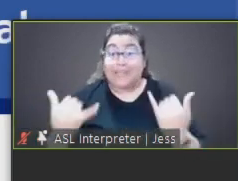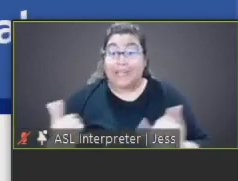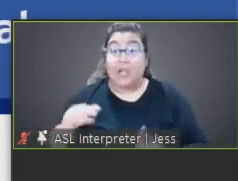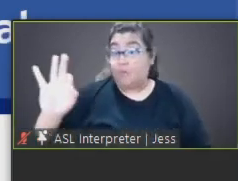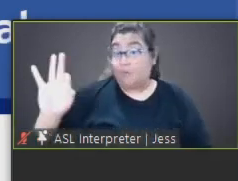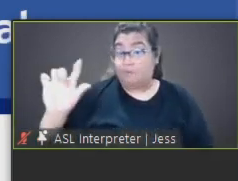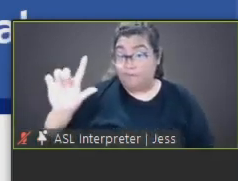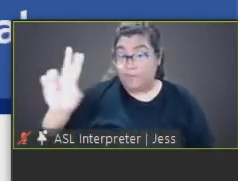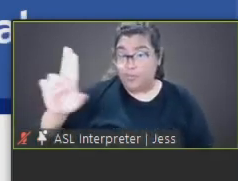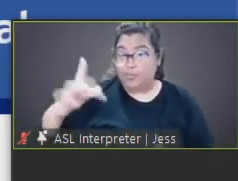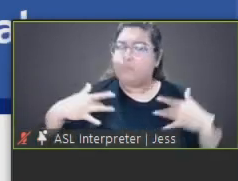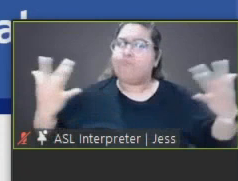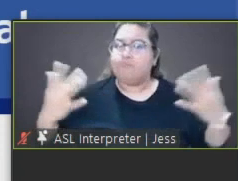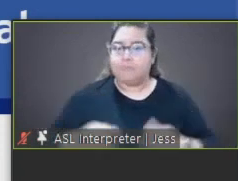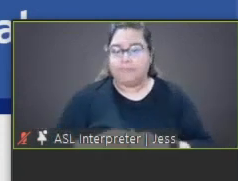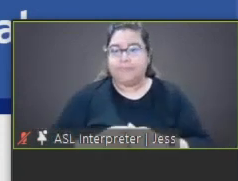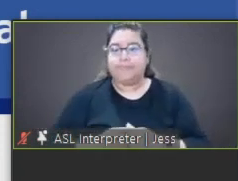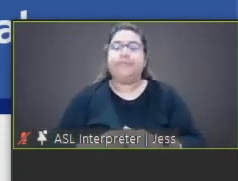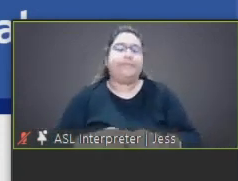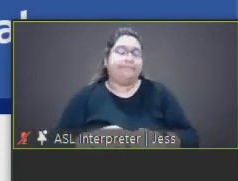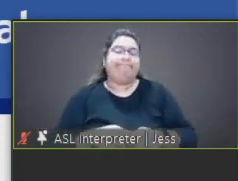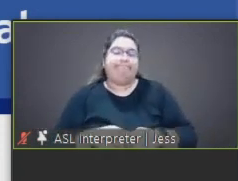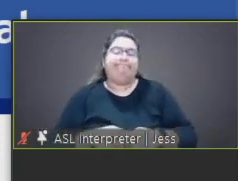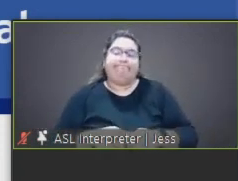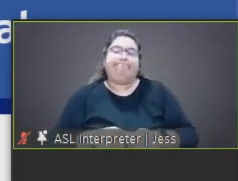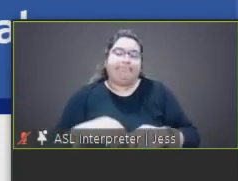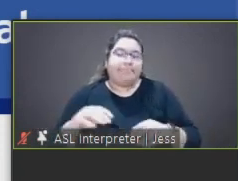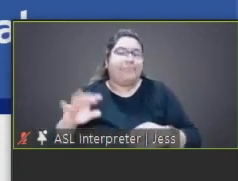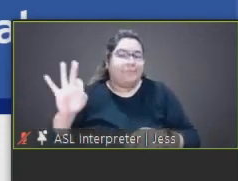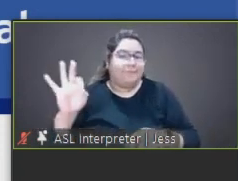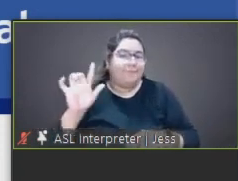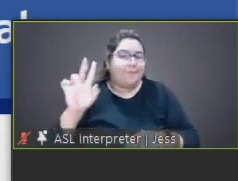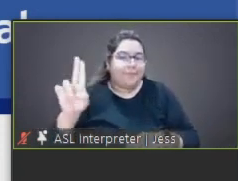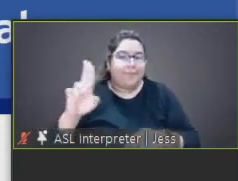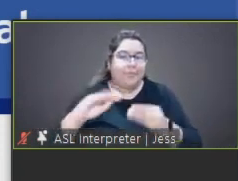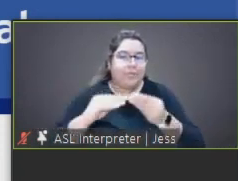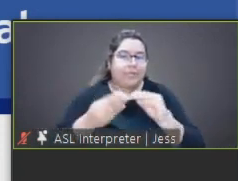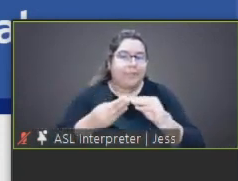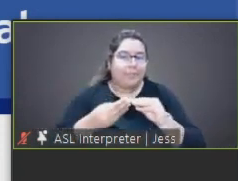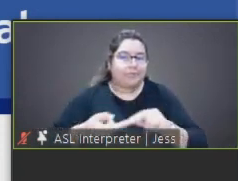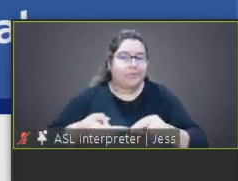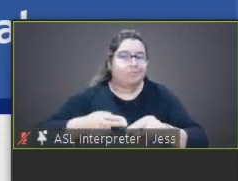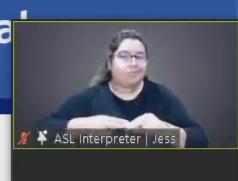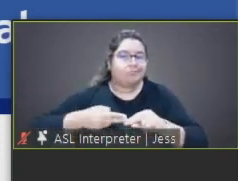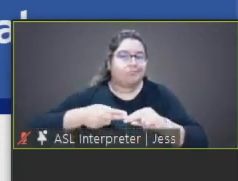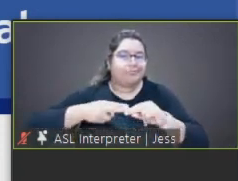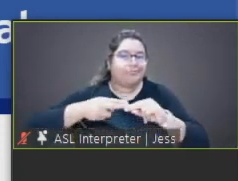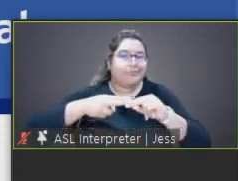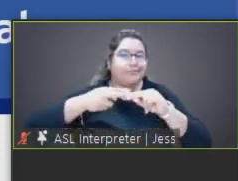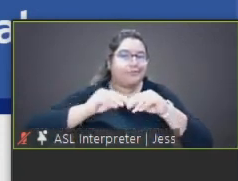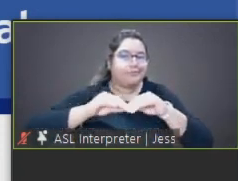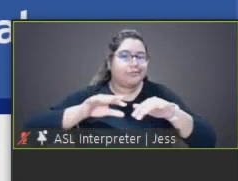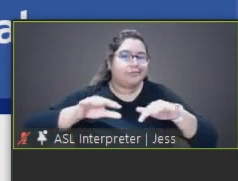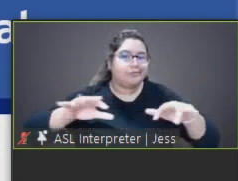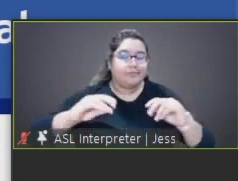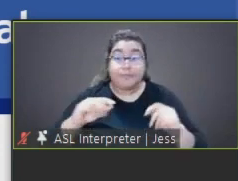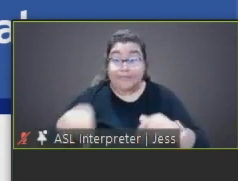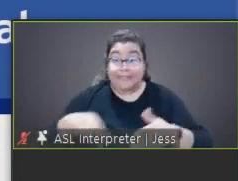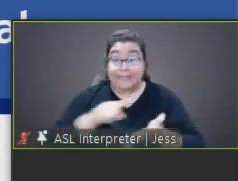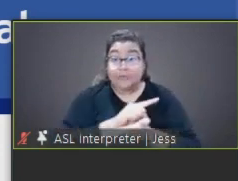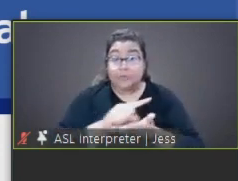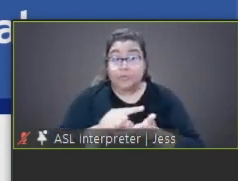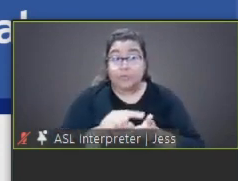now seeing a clear increase in the amount of influenza transmission that's occurring here in Colorado. As of this week, we've